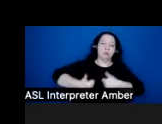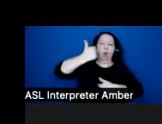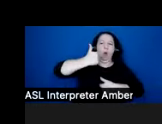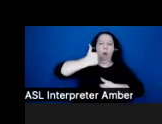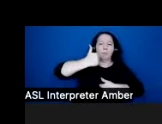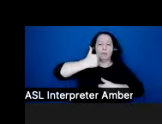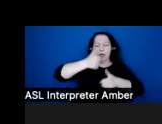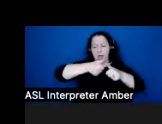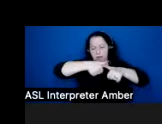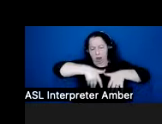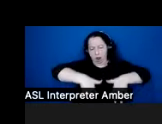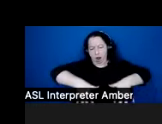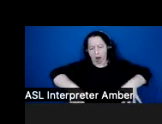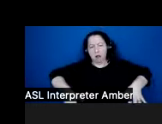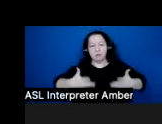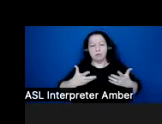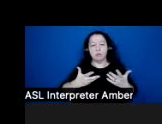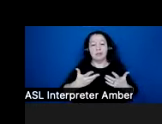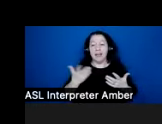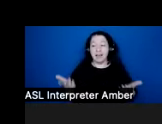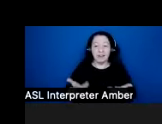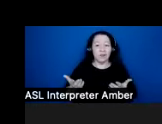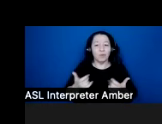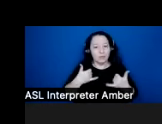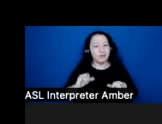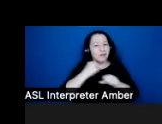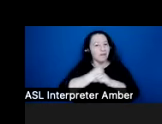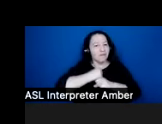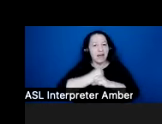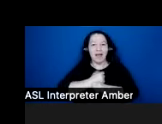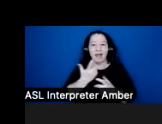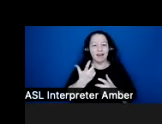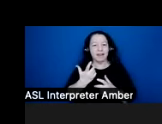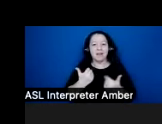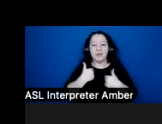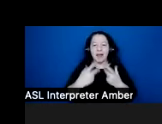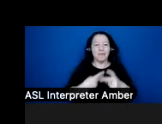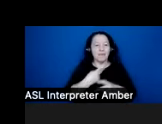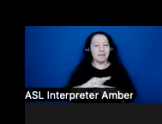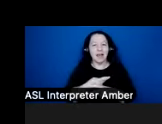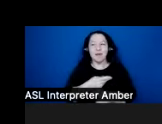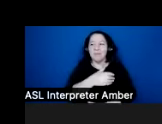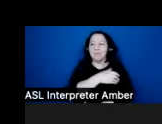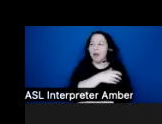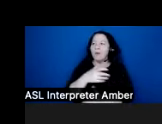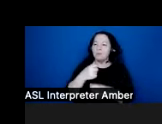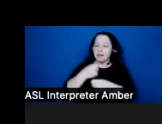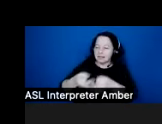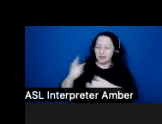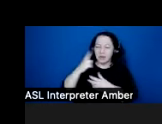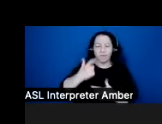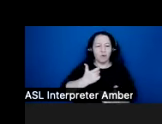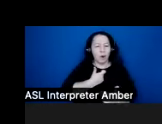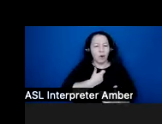the autonomy that we so deserve and need to be able to have the power to make decisions for